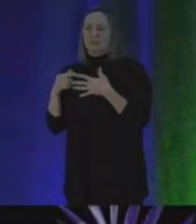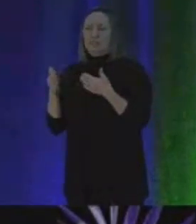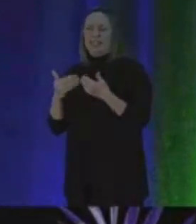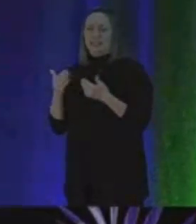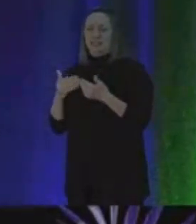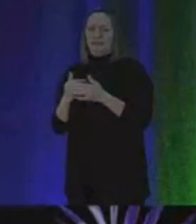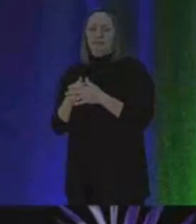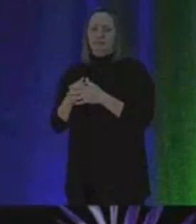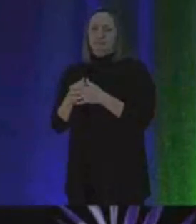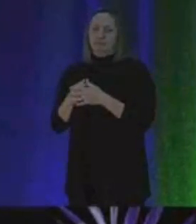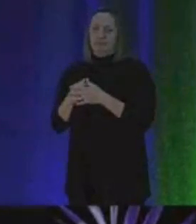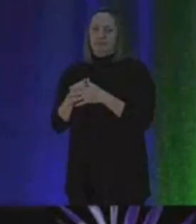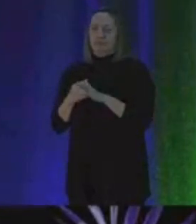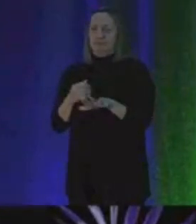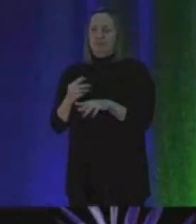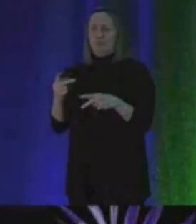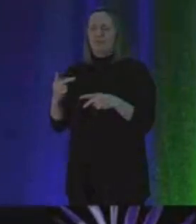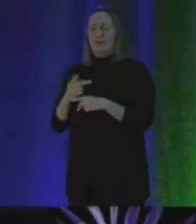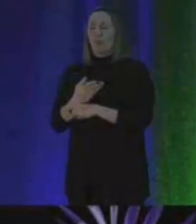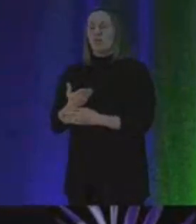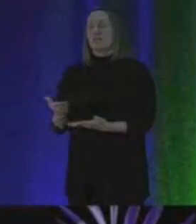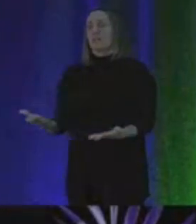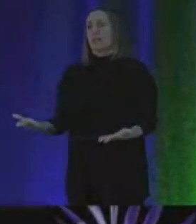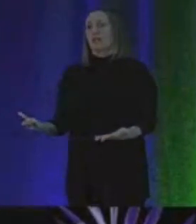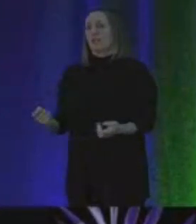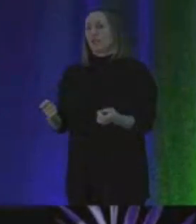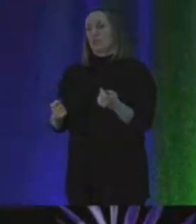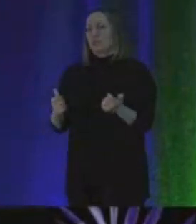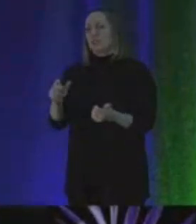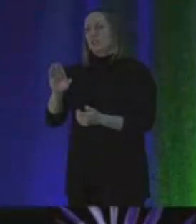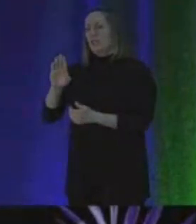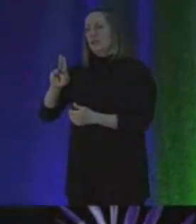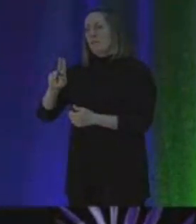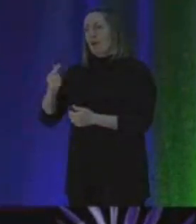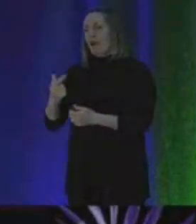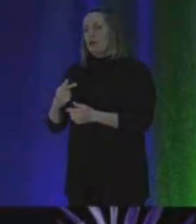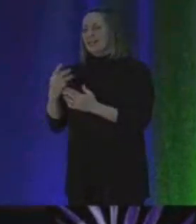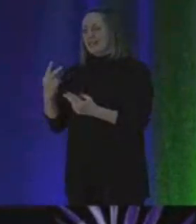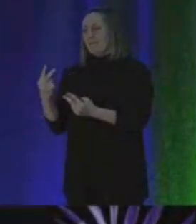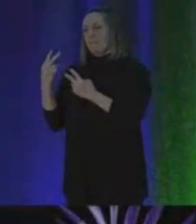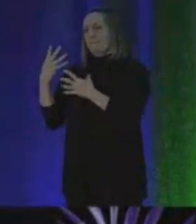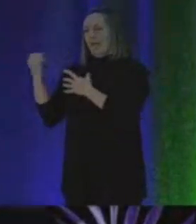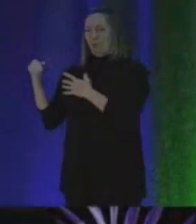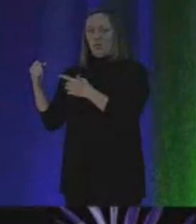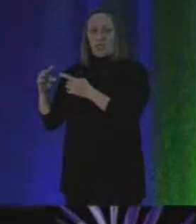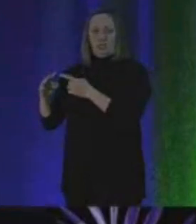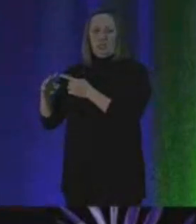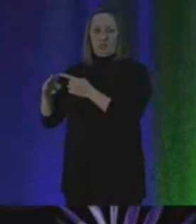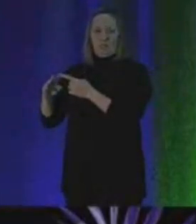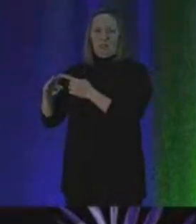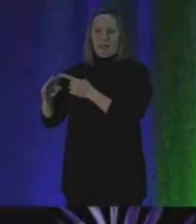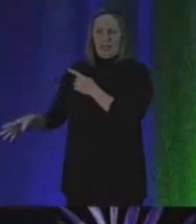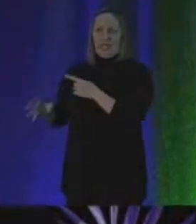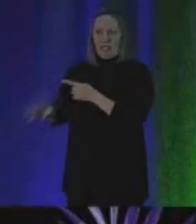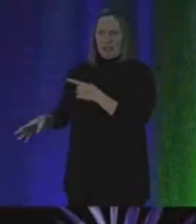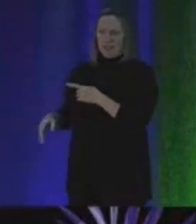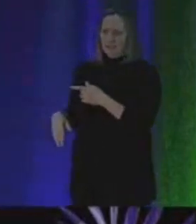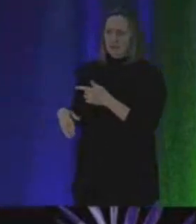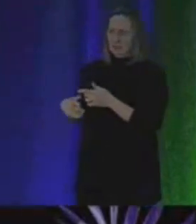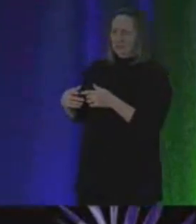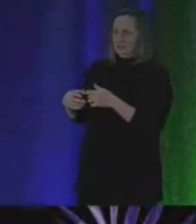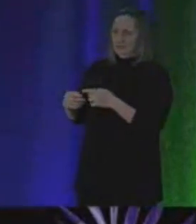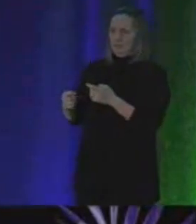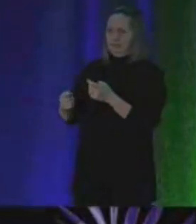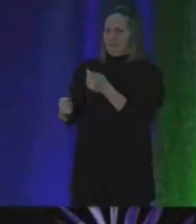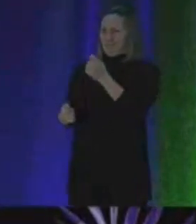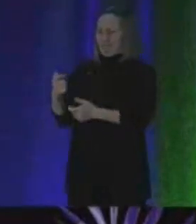One of the worst things in the entire world to debug is a memory leak. A lot of performance problems, like you don't want to like prematurely optimize